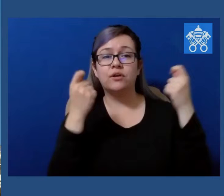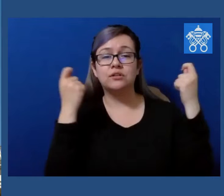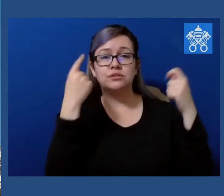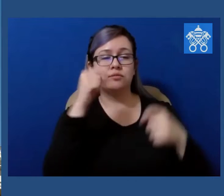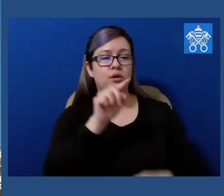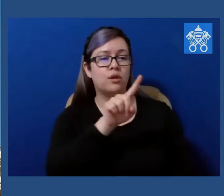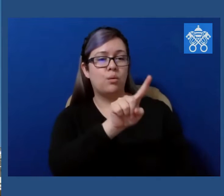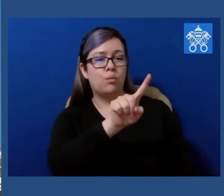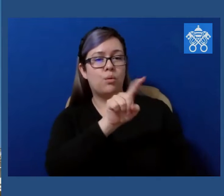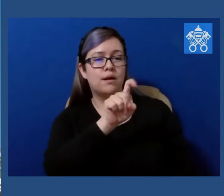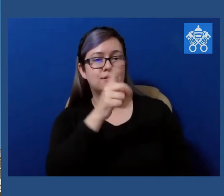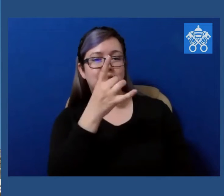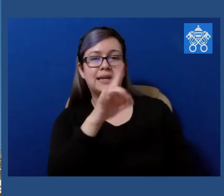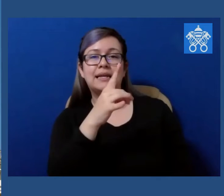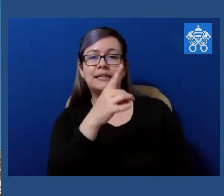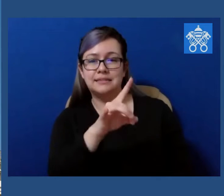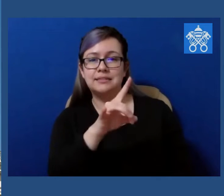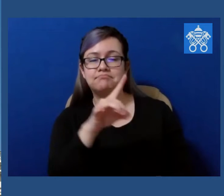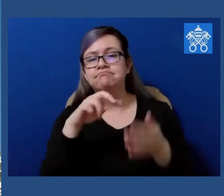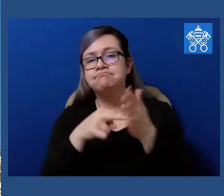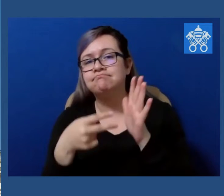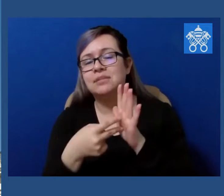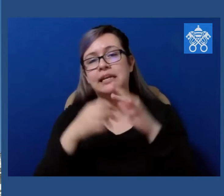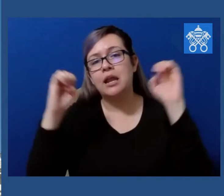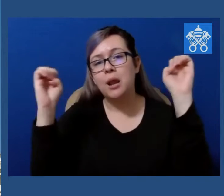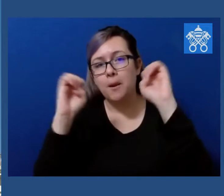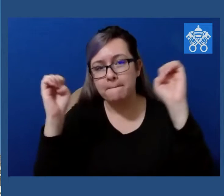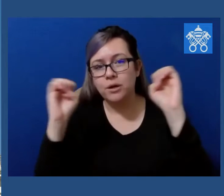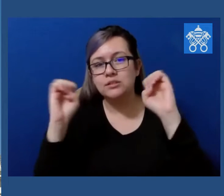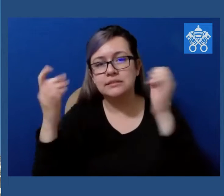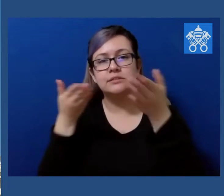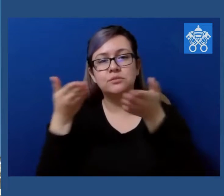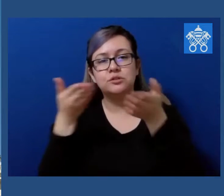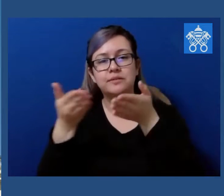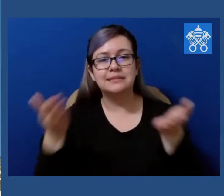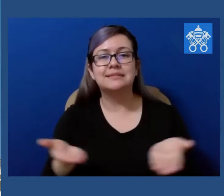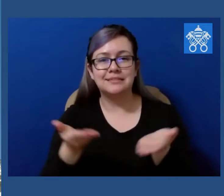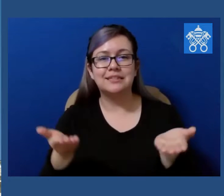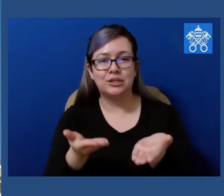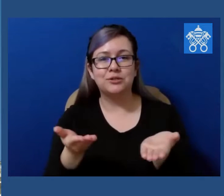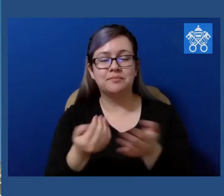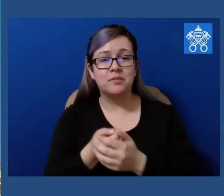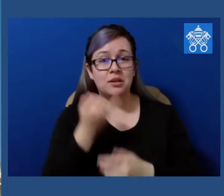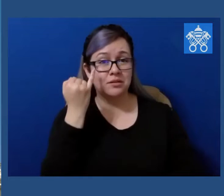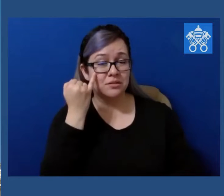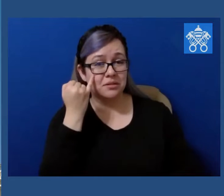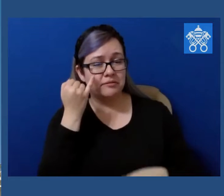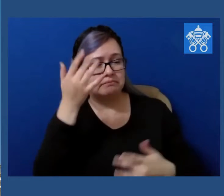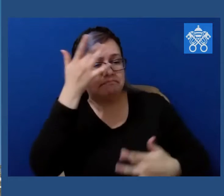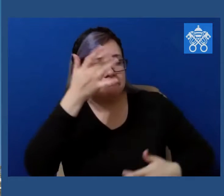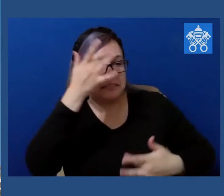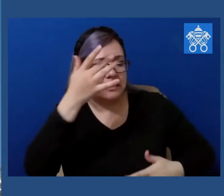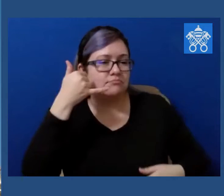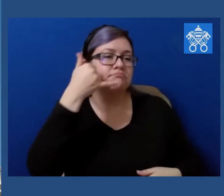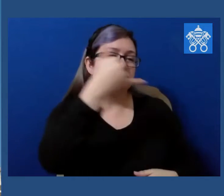the 118. That's the emergency line here in India. If you have a problem, a medical problem, you